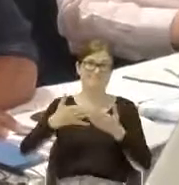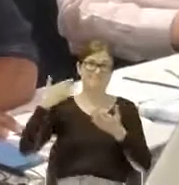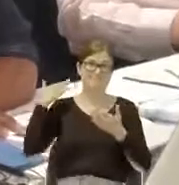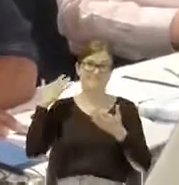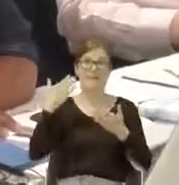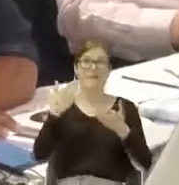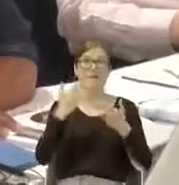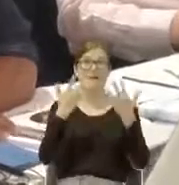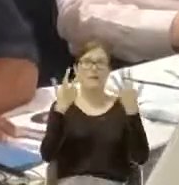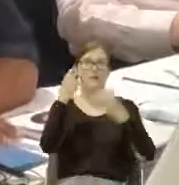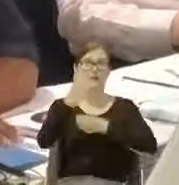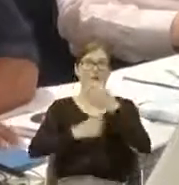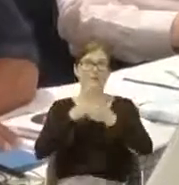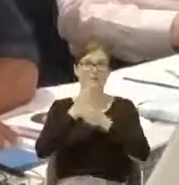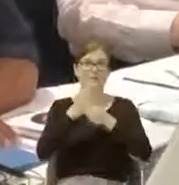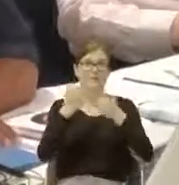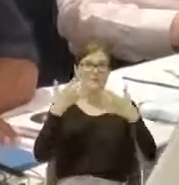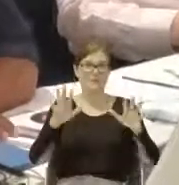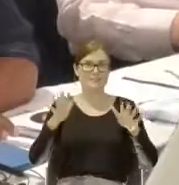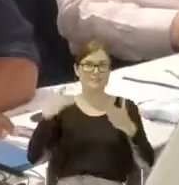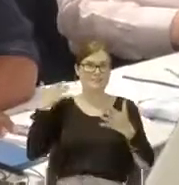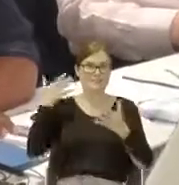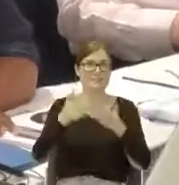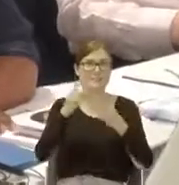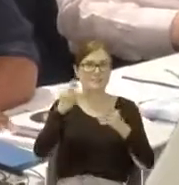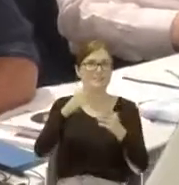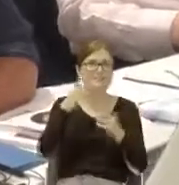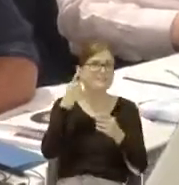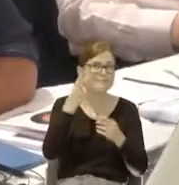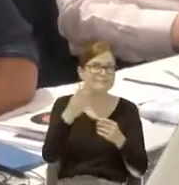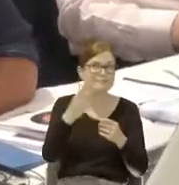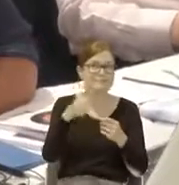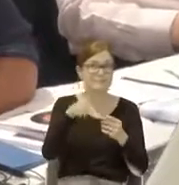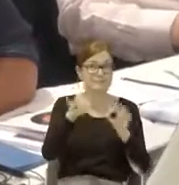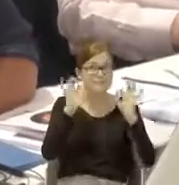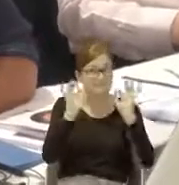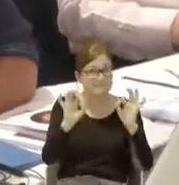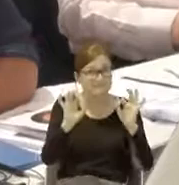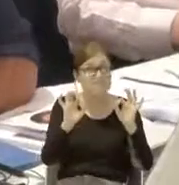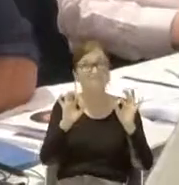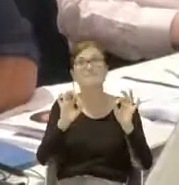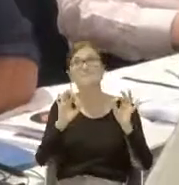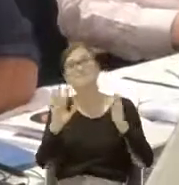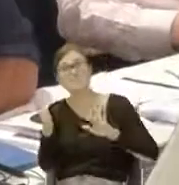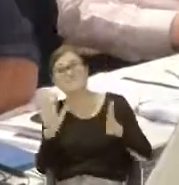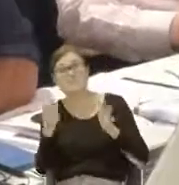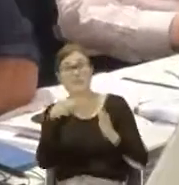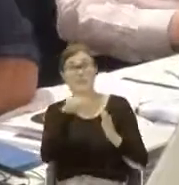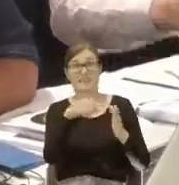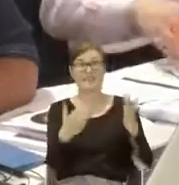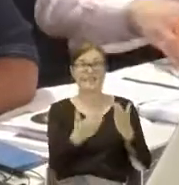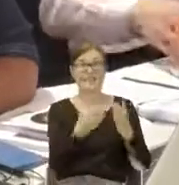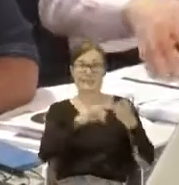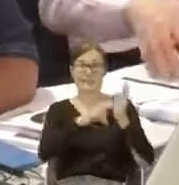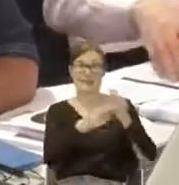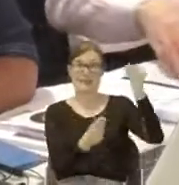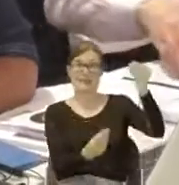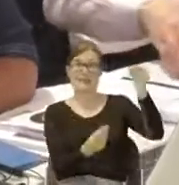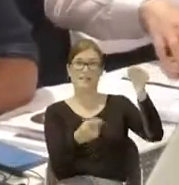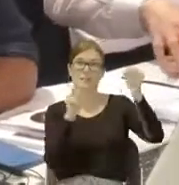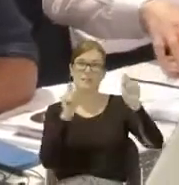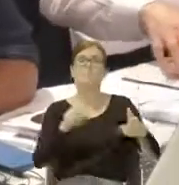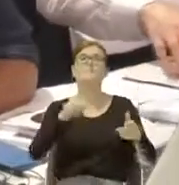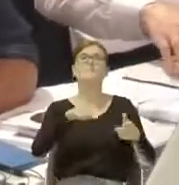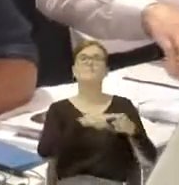the new urban agenda, we identified 2030 as our target year